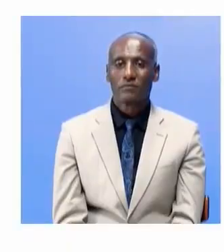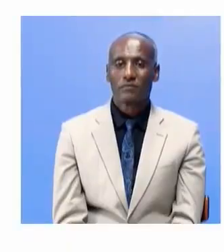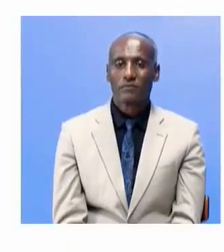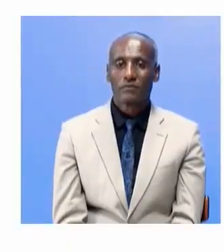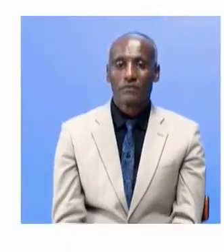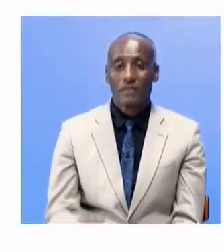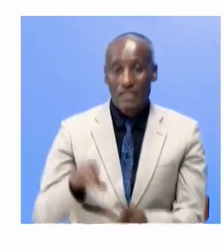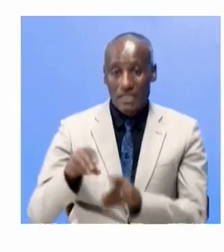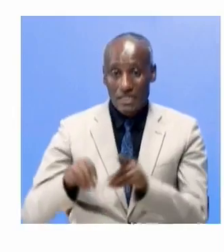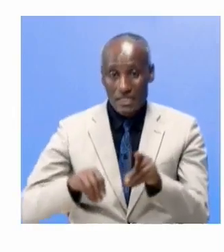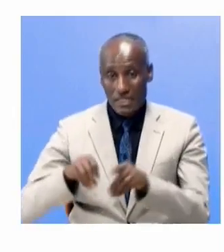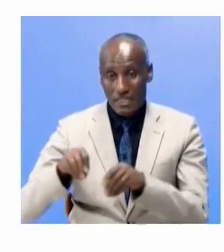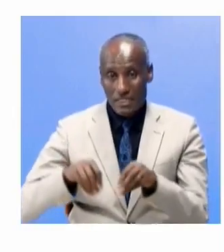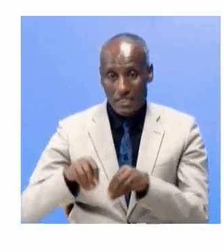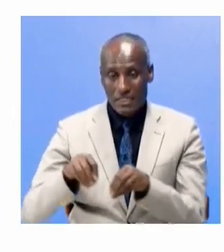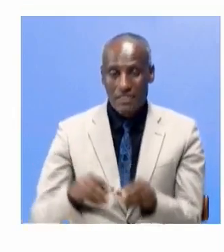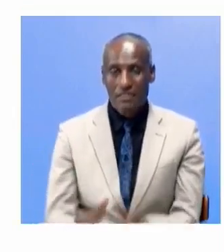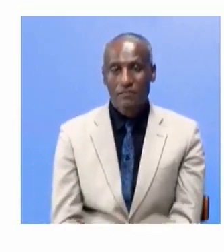Did